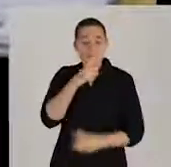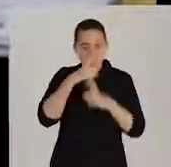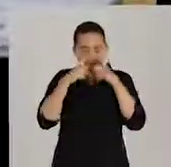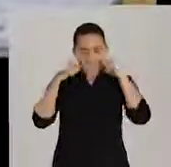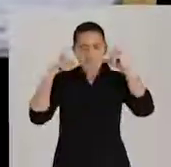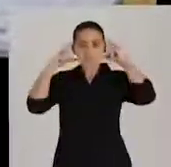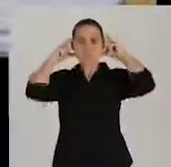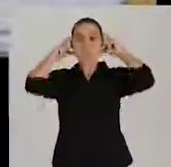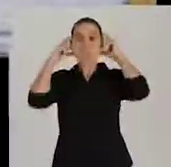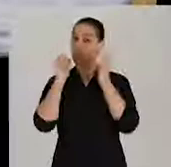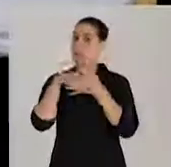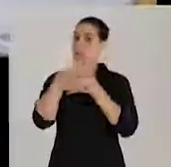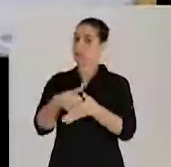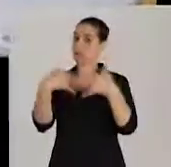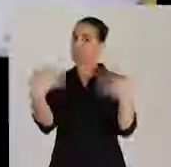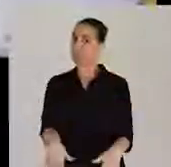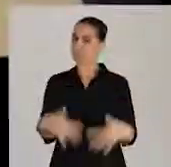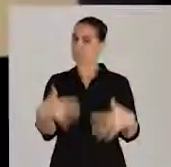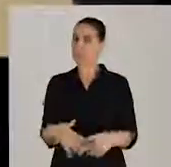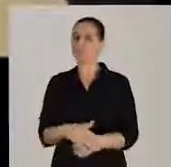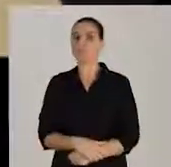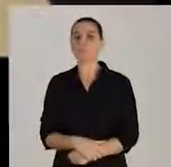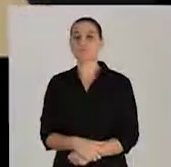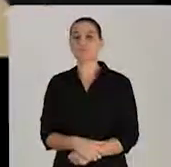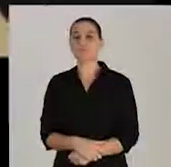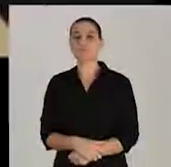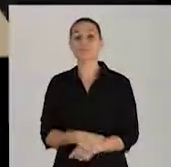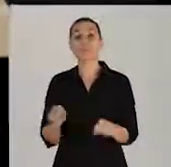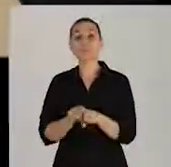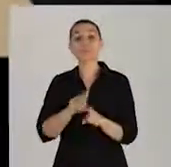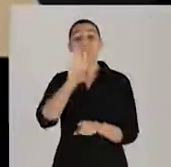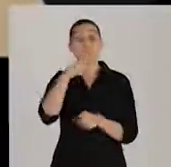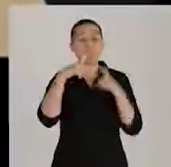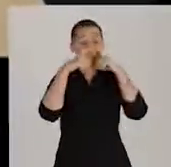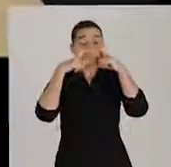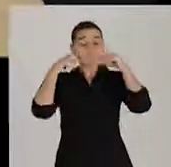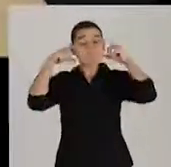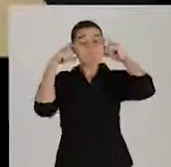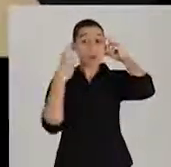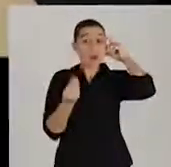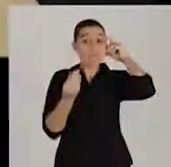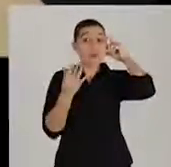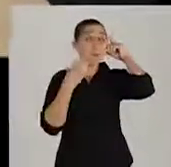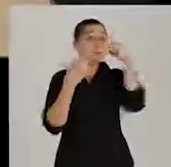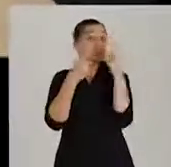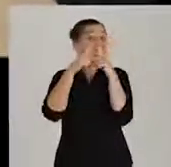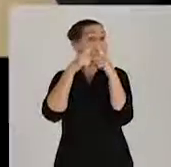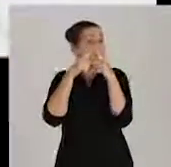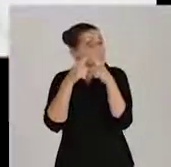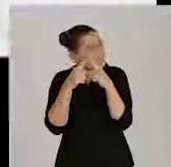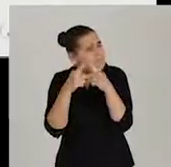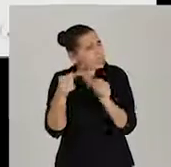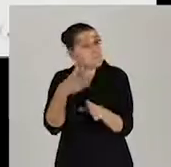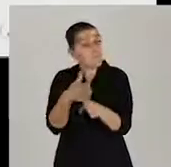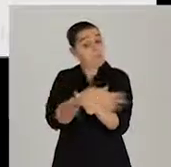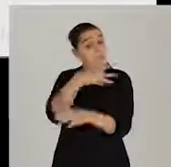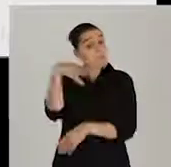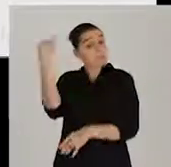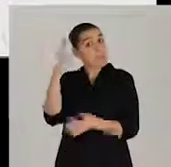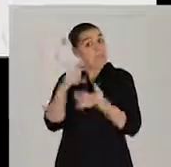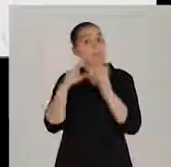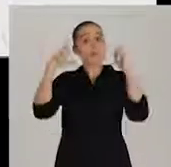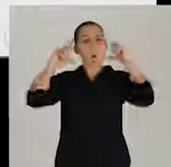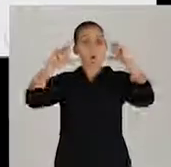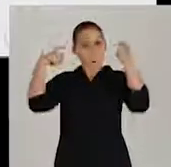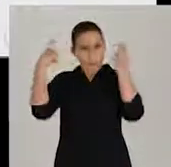secretions. Ask patients to dispose of masks in the waste bin after use. A